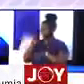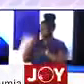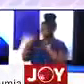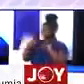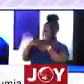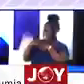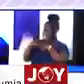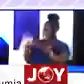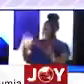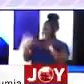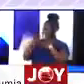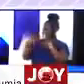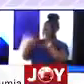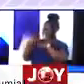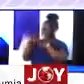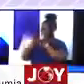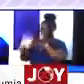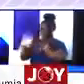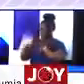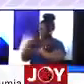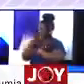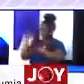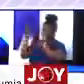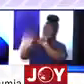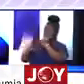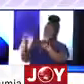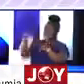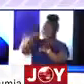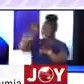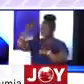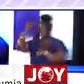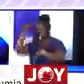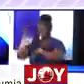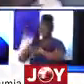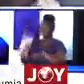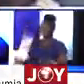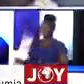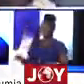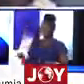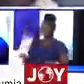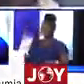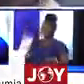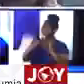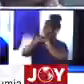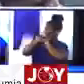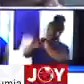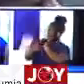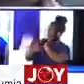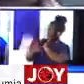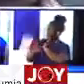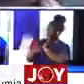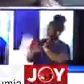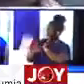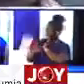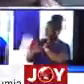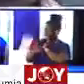performing better than your better managed economy, then in